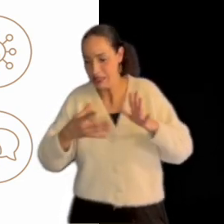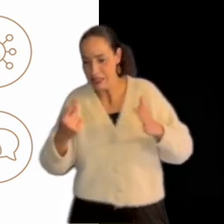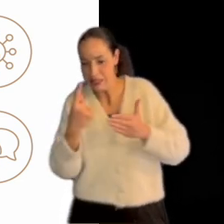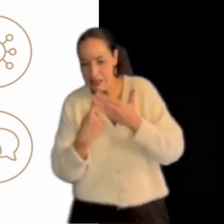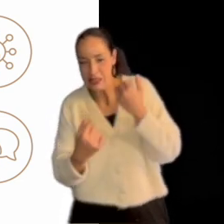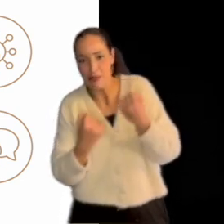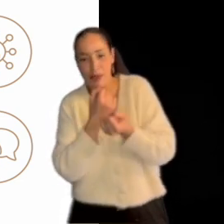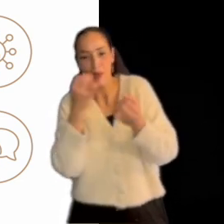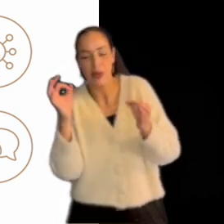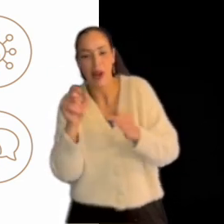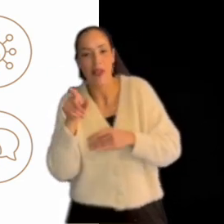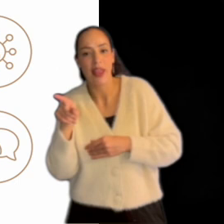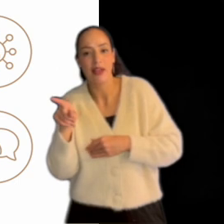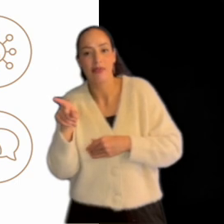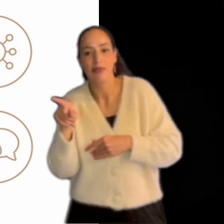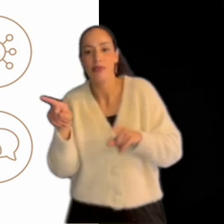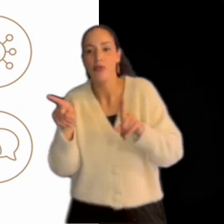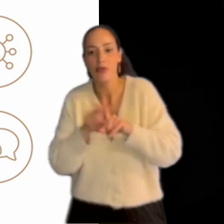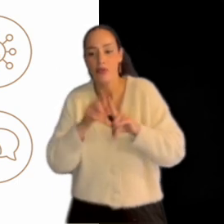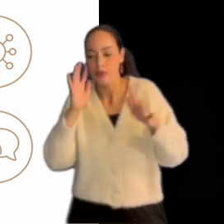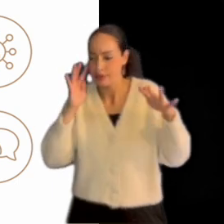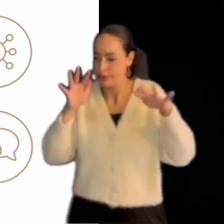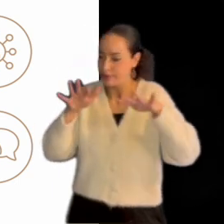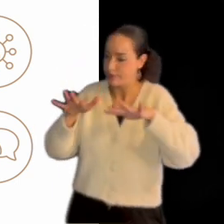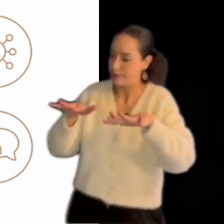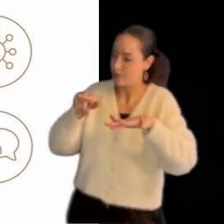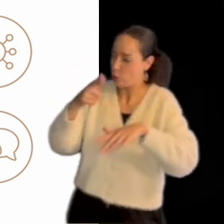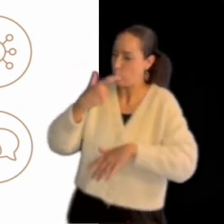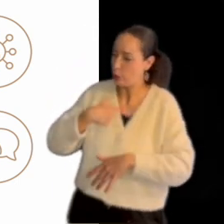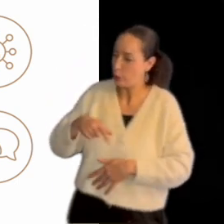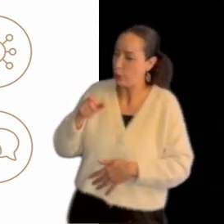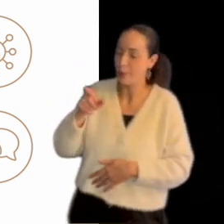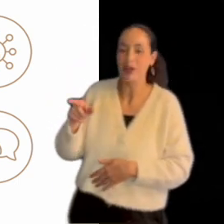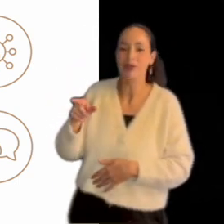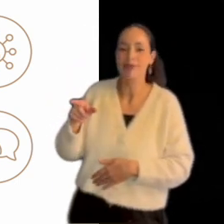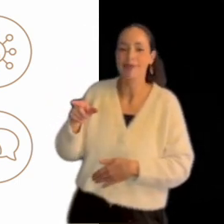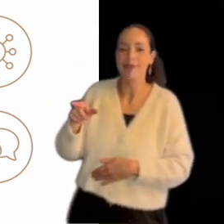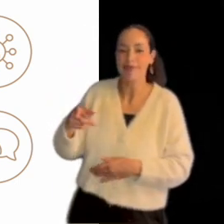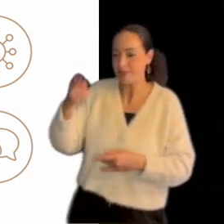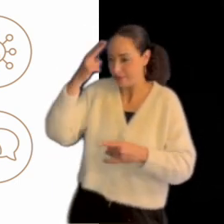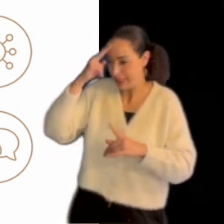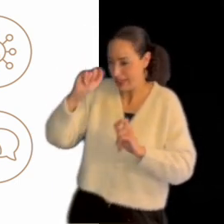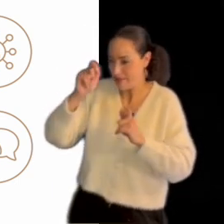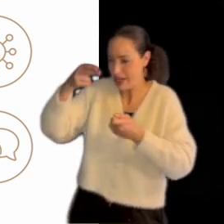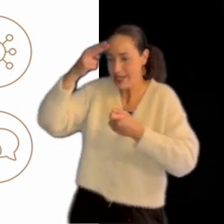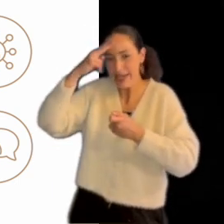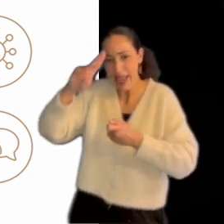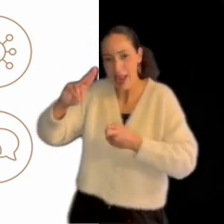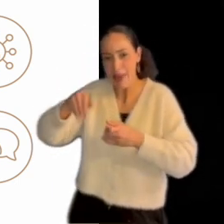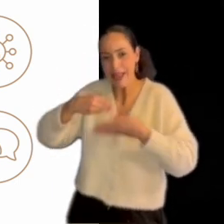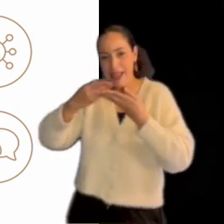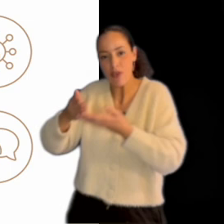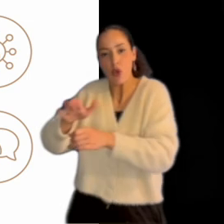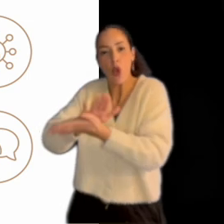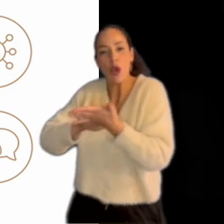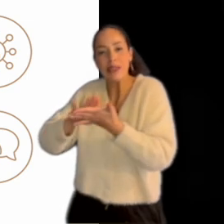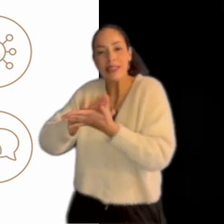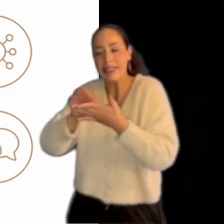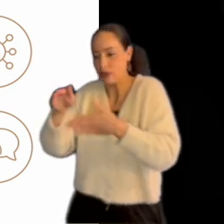these behaviours. What if when we create these sparks of light in the darkness, they realise that they are not alone in their suffering, after